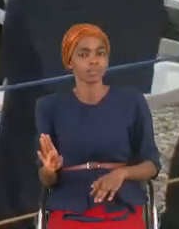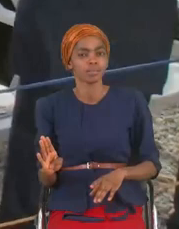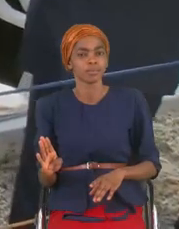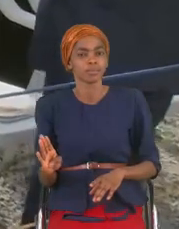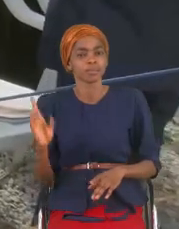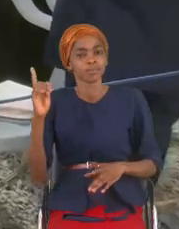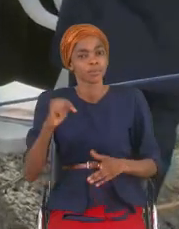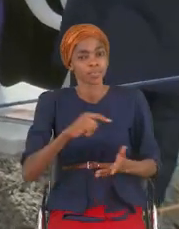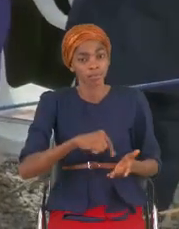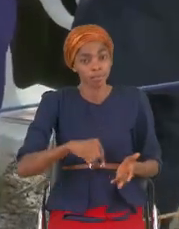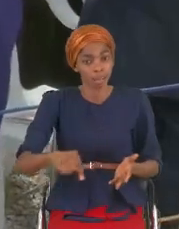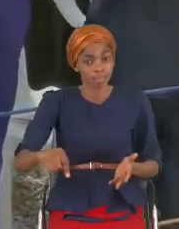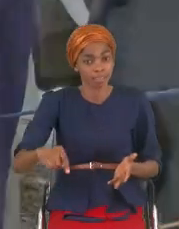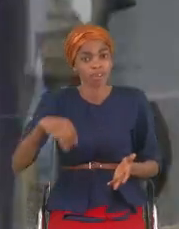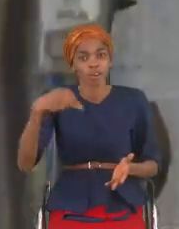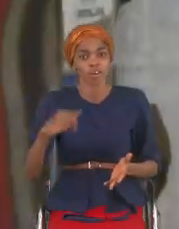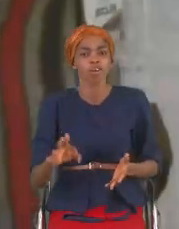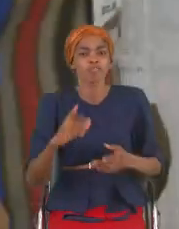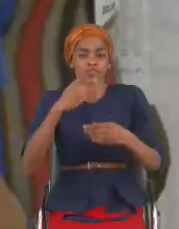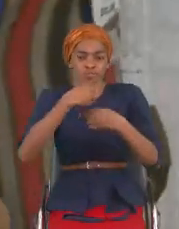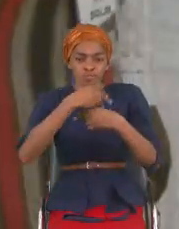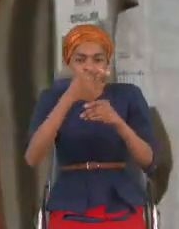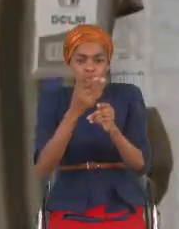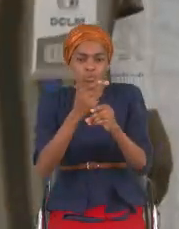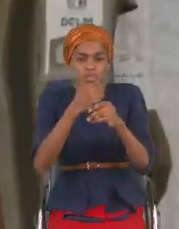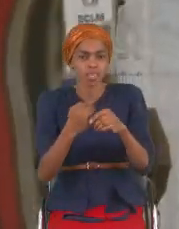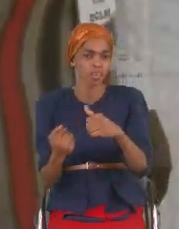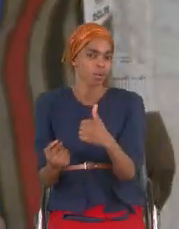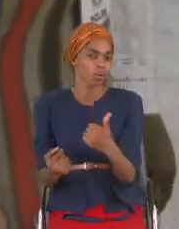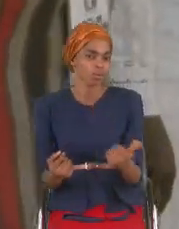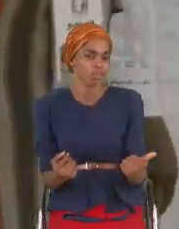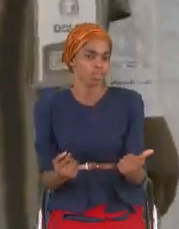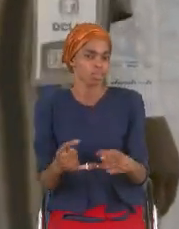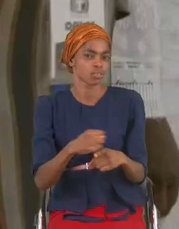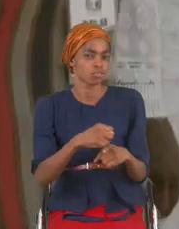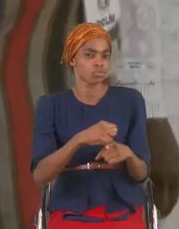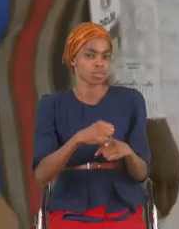the marks of reproducing others,